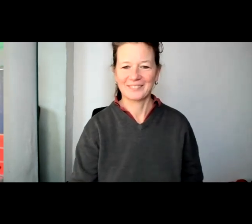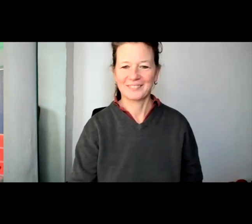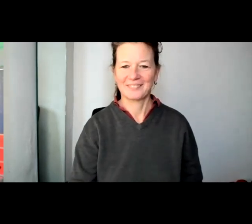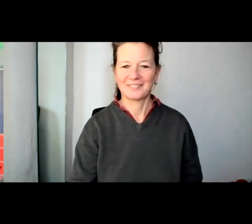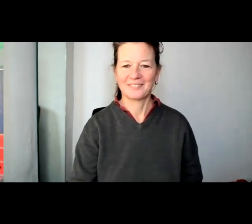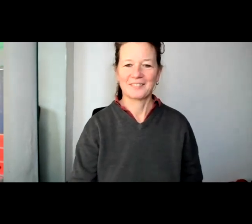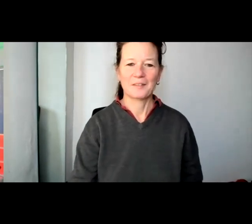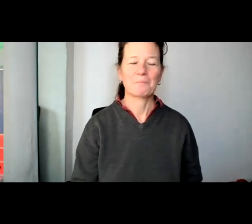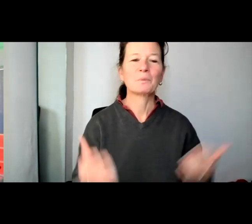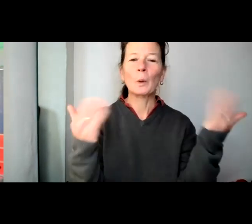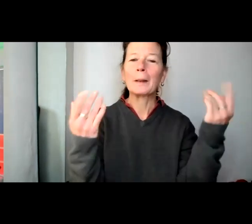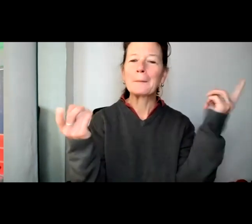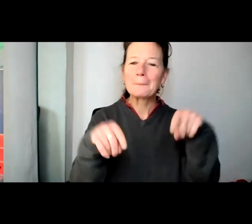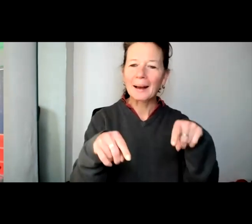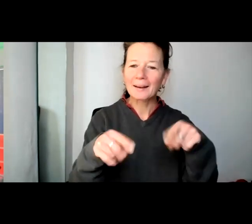Welcome back, everybody.